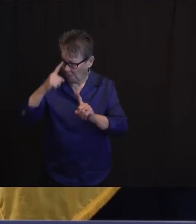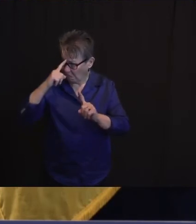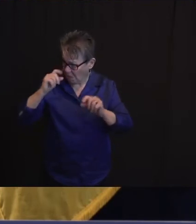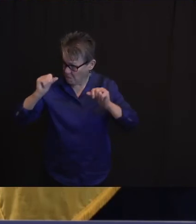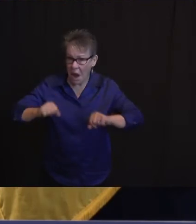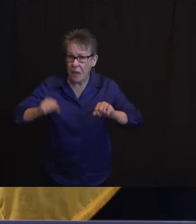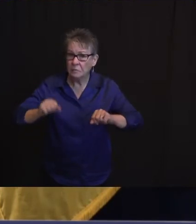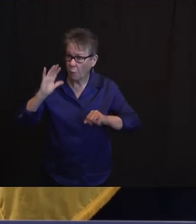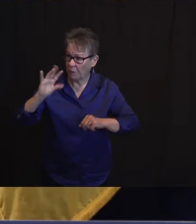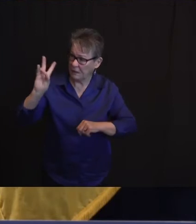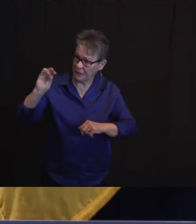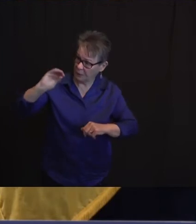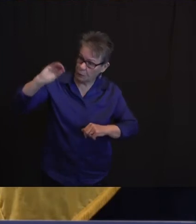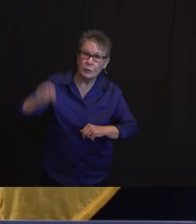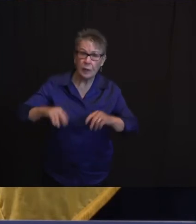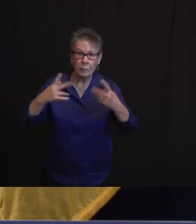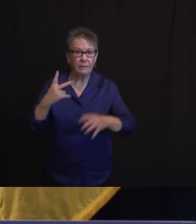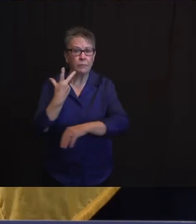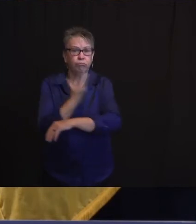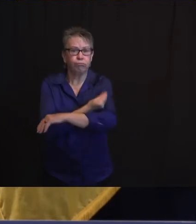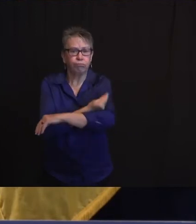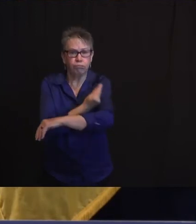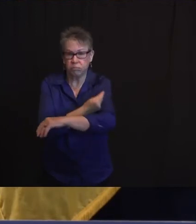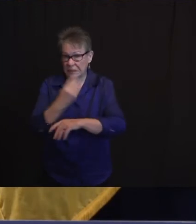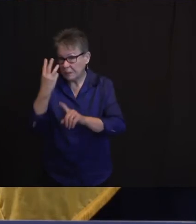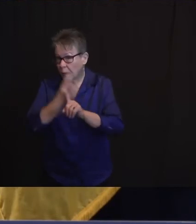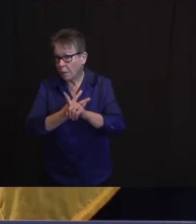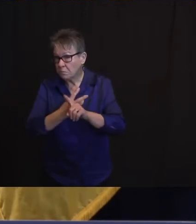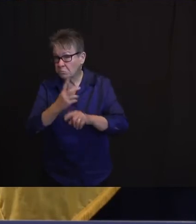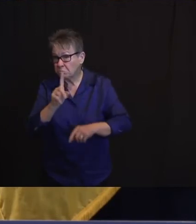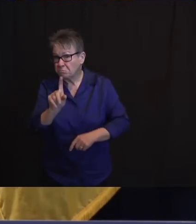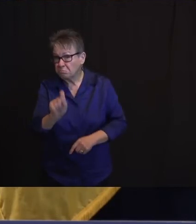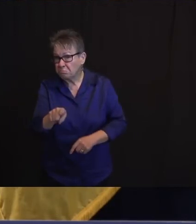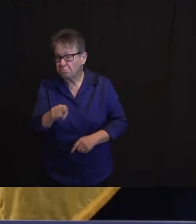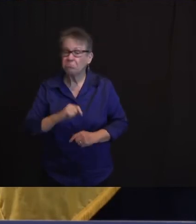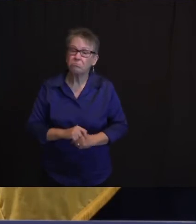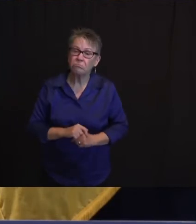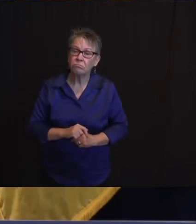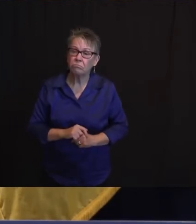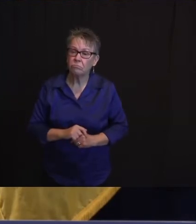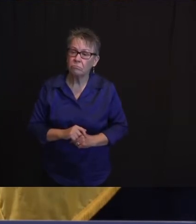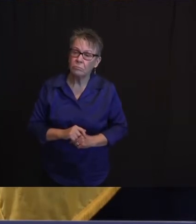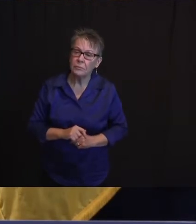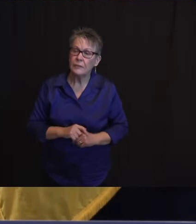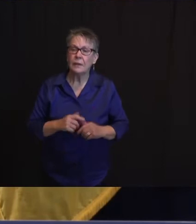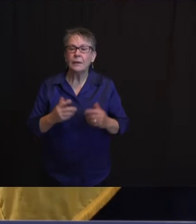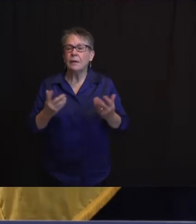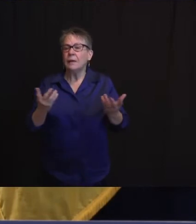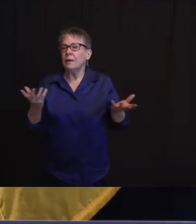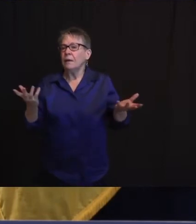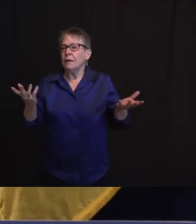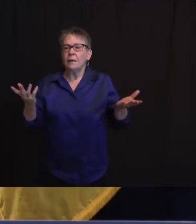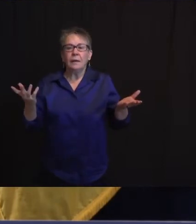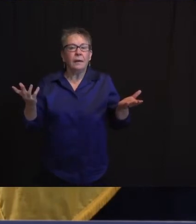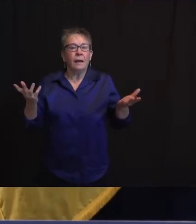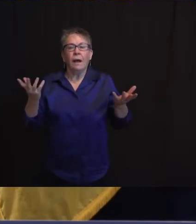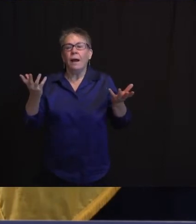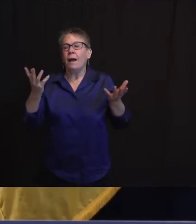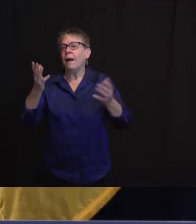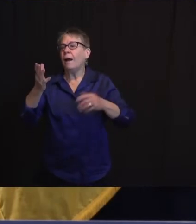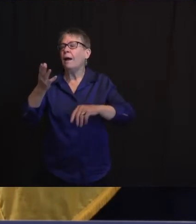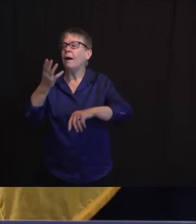those and then turn it to Judy and Ed. Listen, I'm not suggesting that there aren't people out there who aren't nervous about